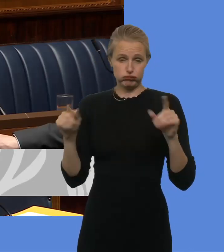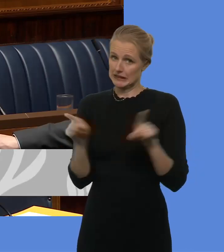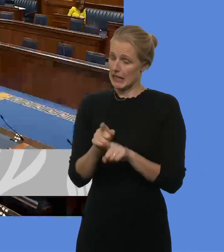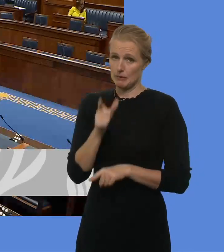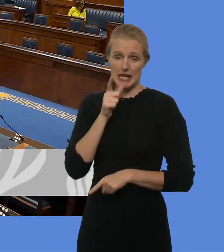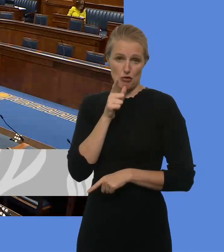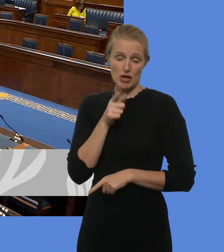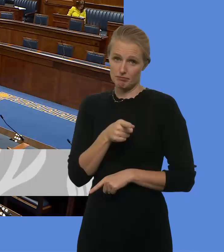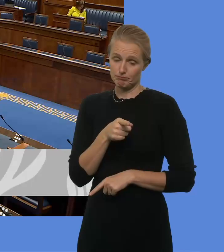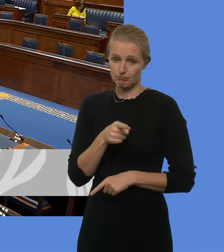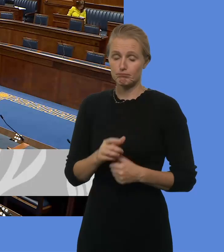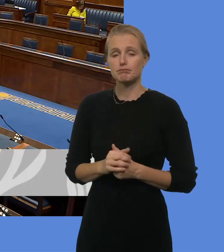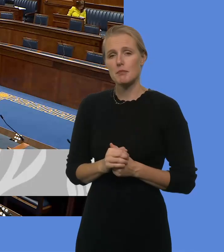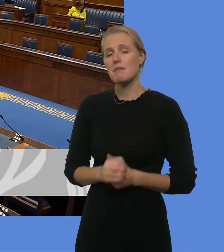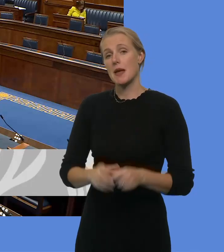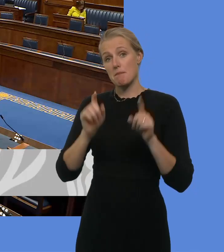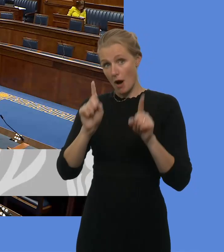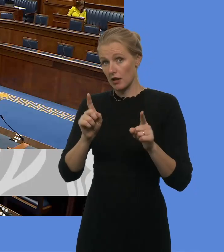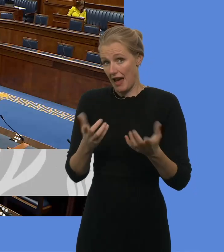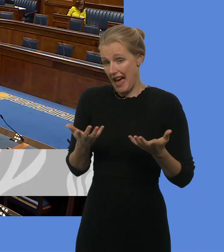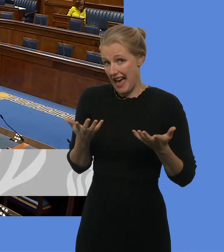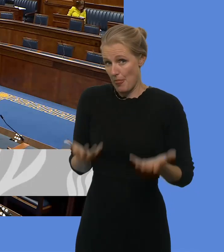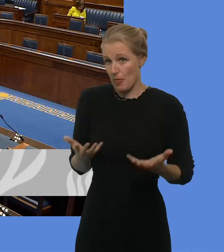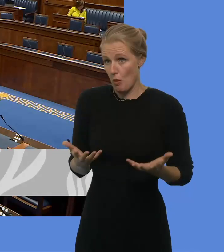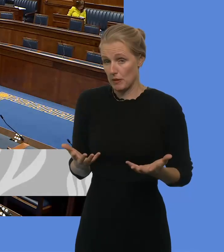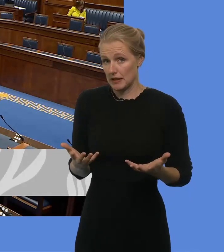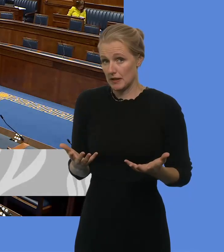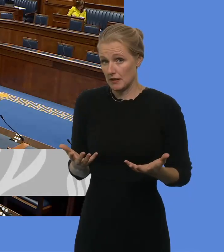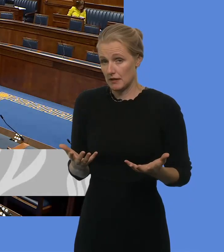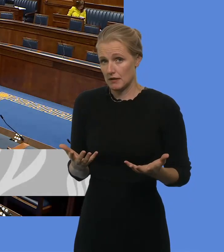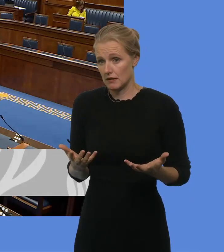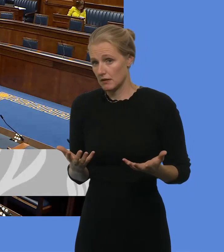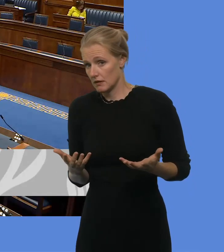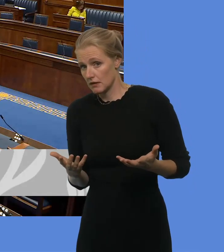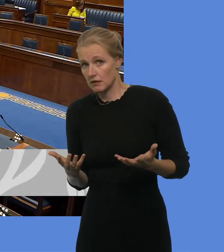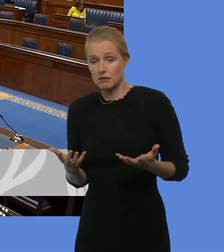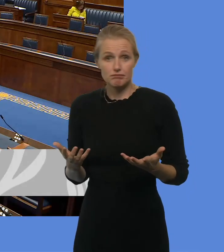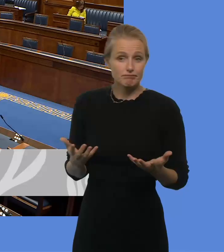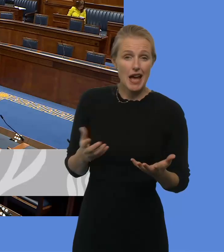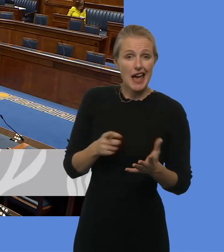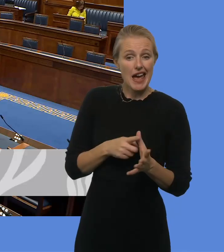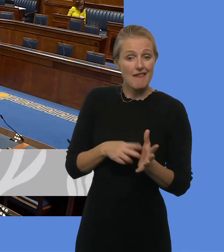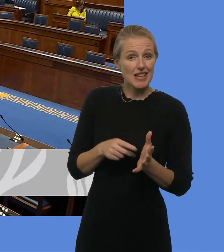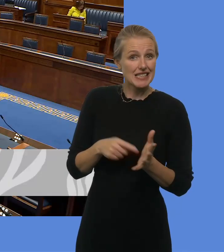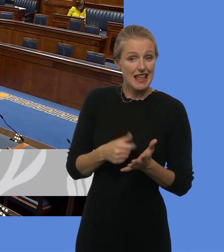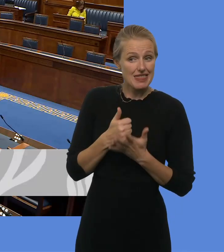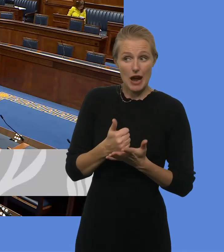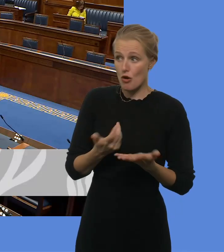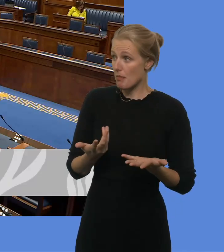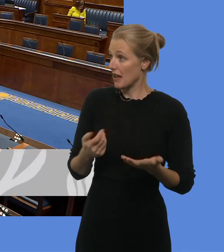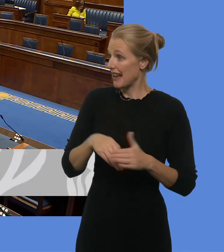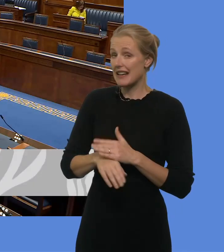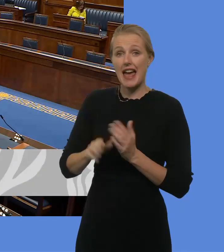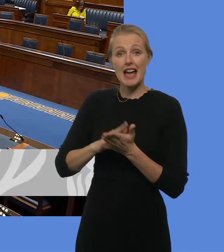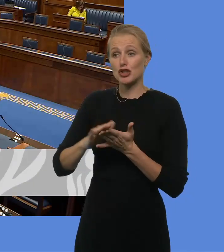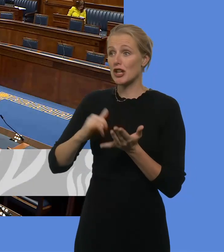children. However, at present, there is little to no provision of auditory verbal therapy within the health and